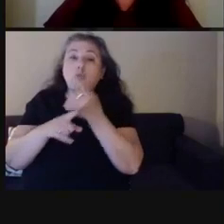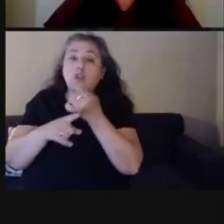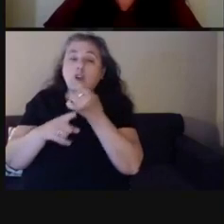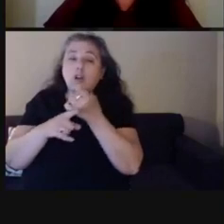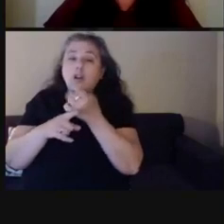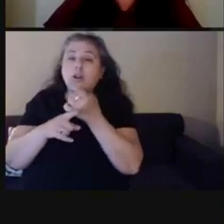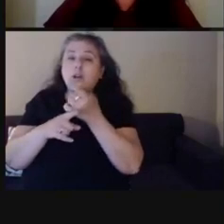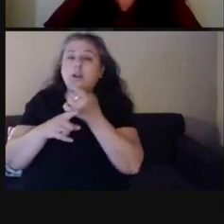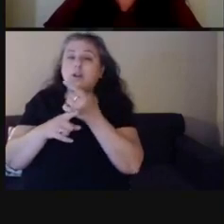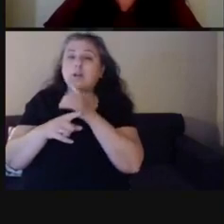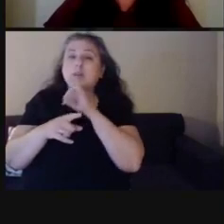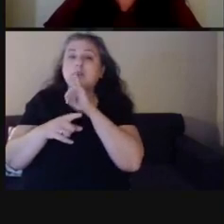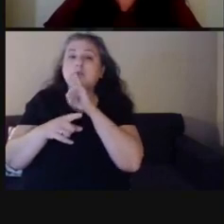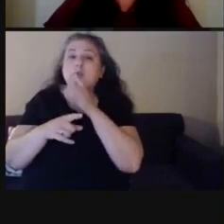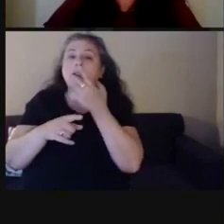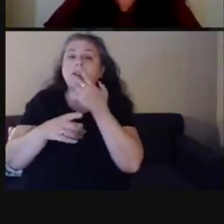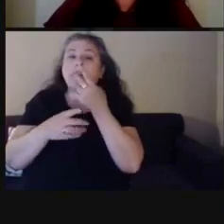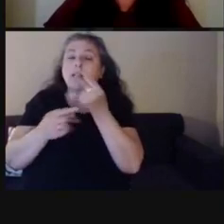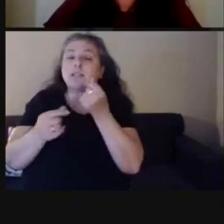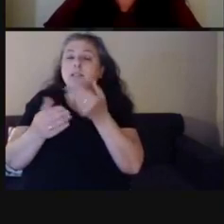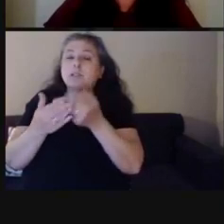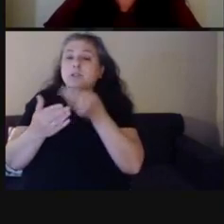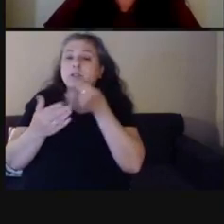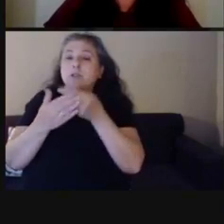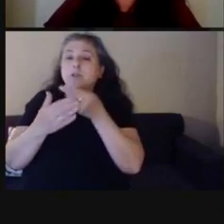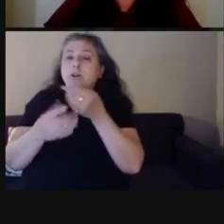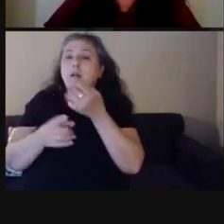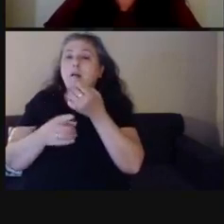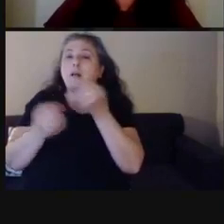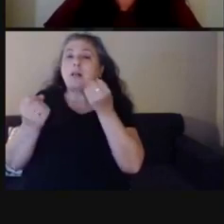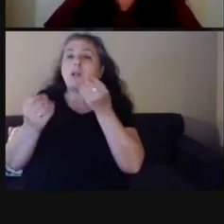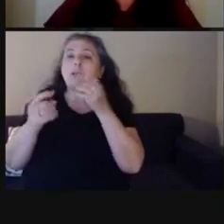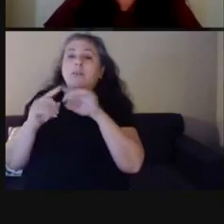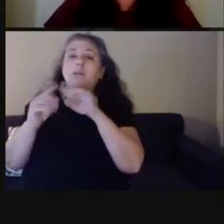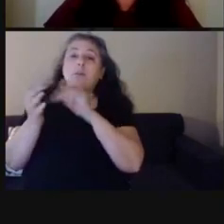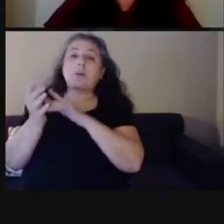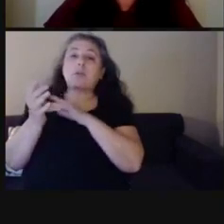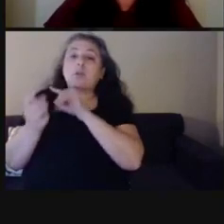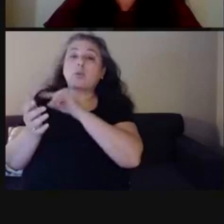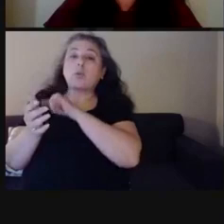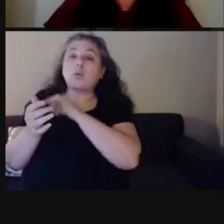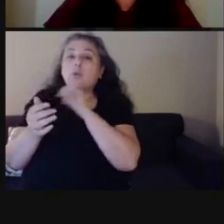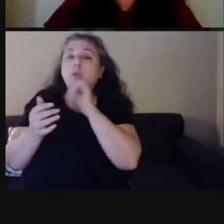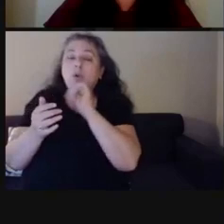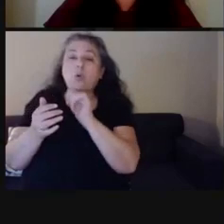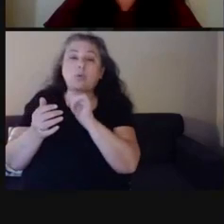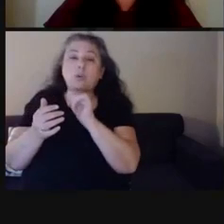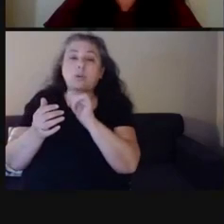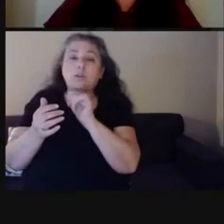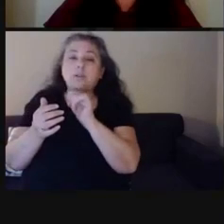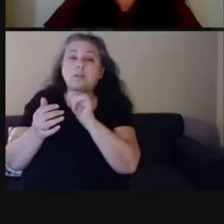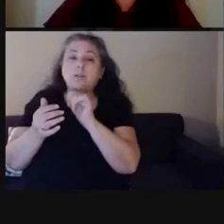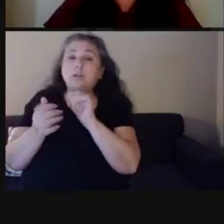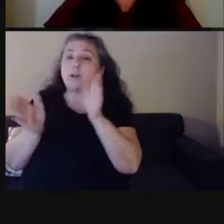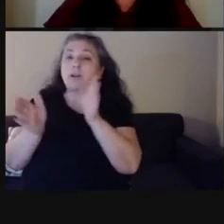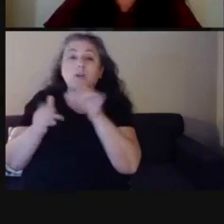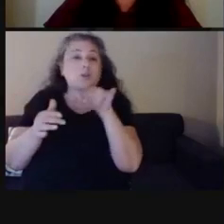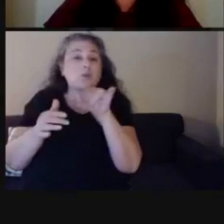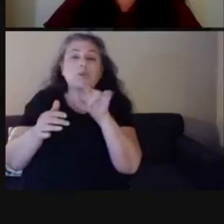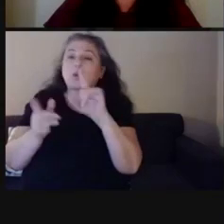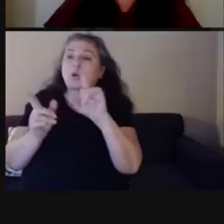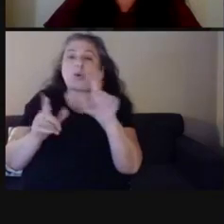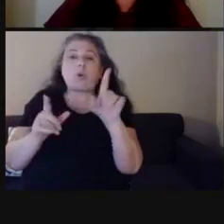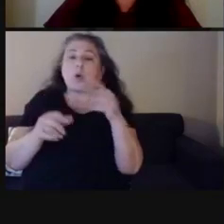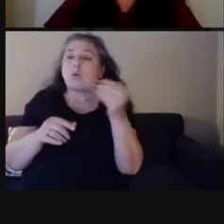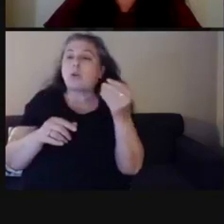be a really delicious soup with lots of medicinal qualities. I don't encourage you all to go out